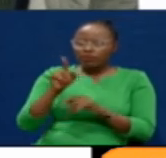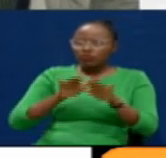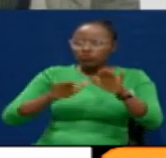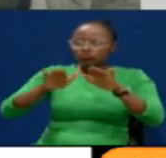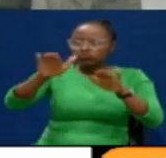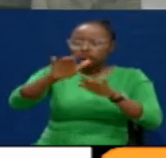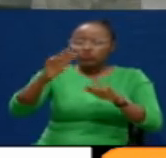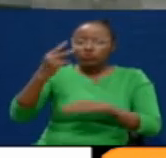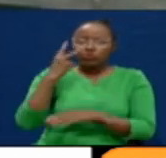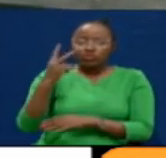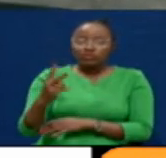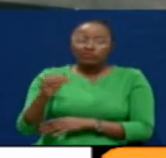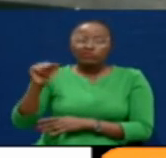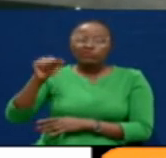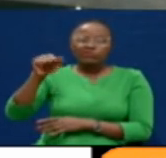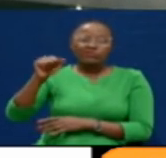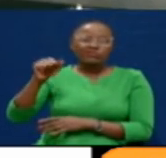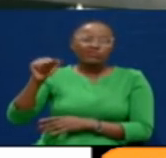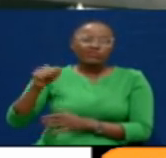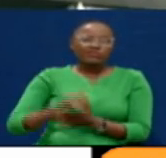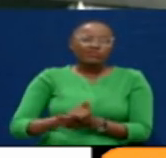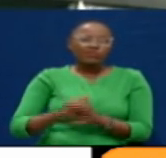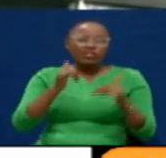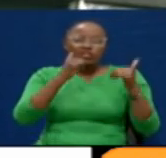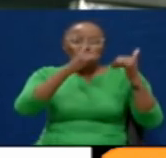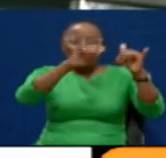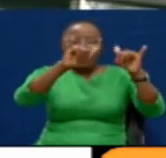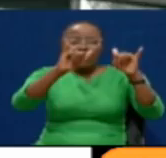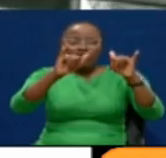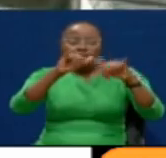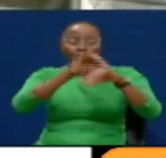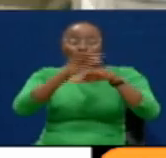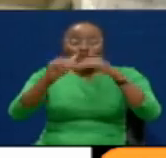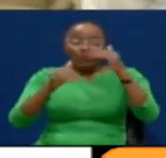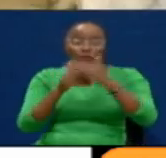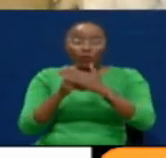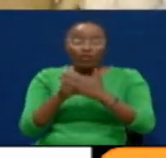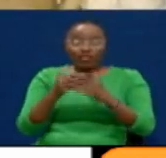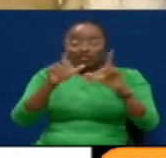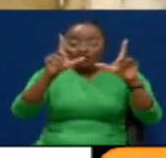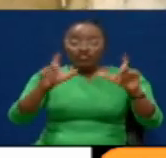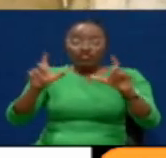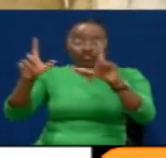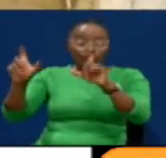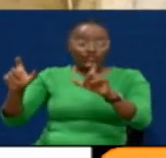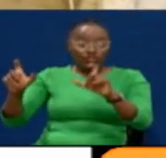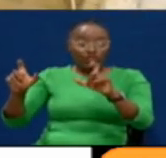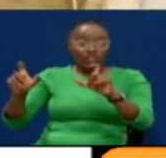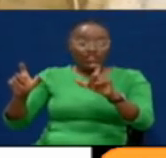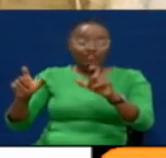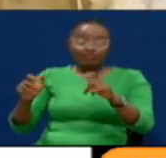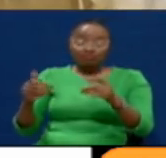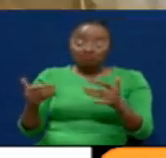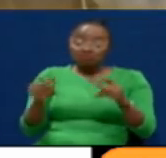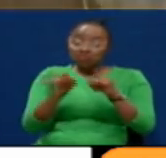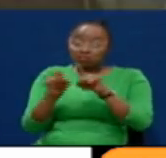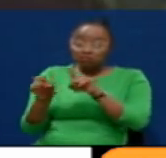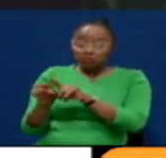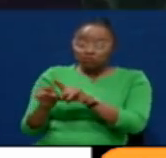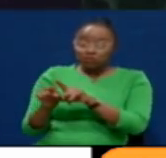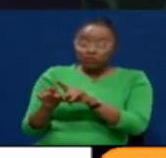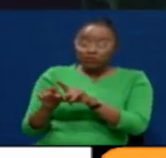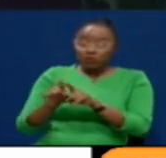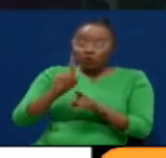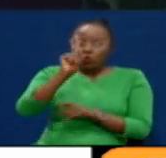Yes. There you go. Yes, there they go. I was trying to get in all of those photographs. My goodness. And also of